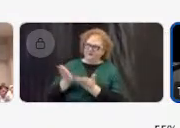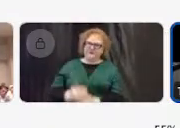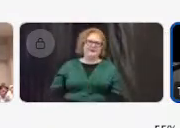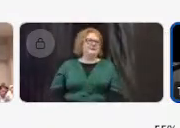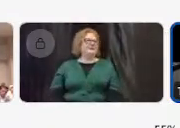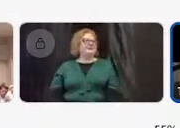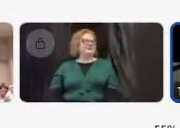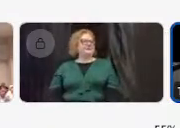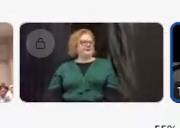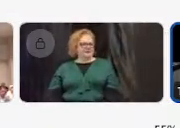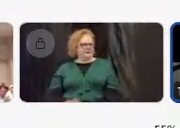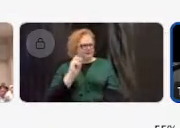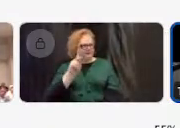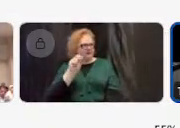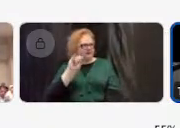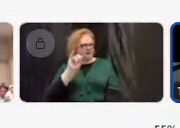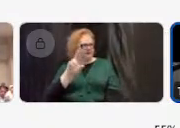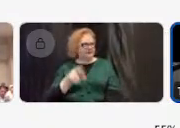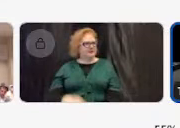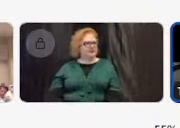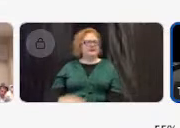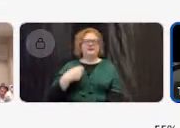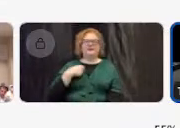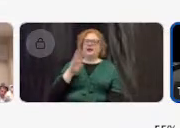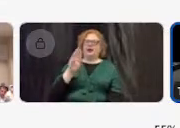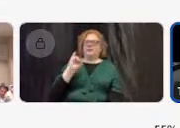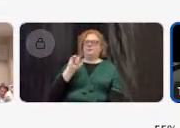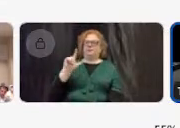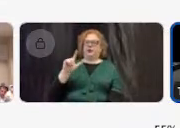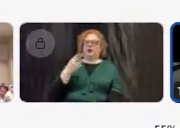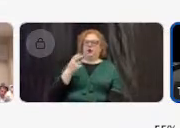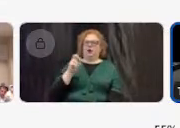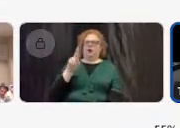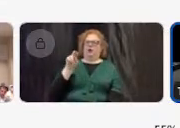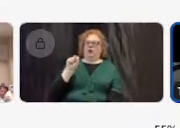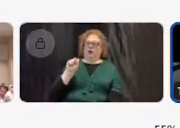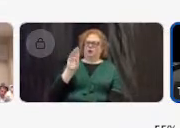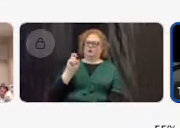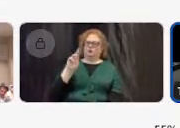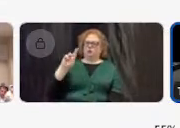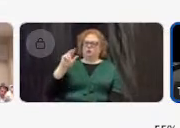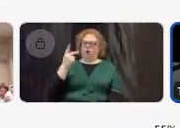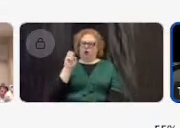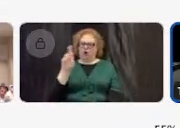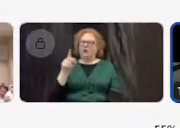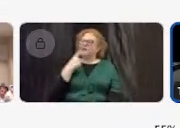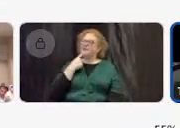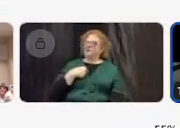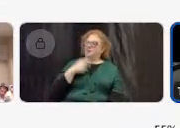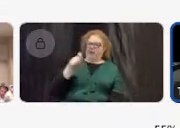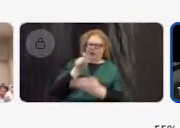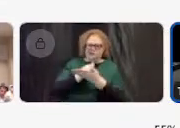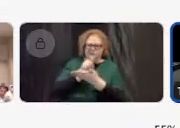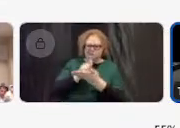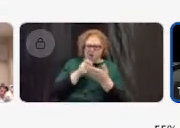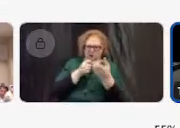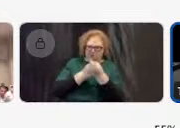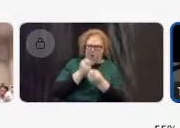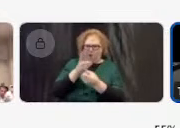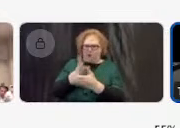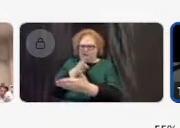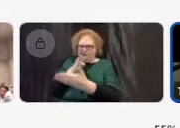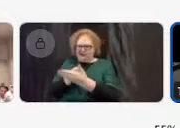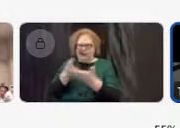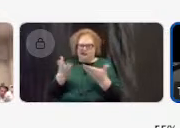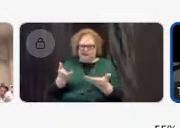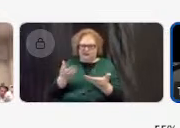right. Sorry about that, sir. Okay, I'm Bill Hertzberger. They said I had to mark for or against when I filled the card out. It's kind of like the